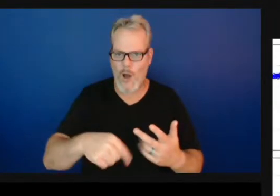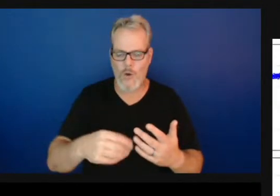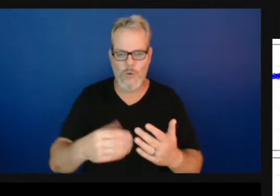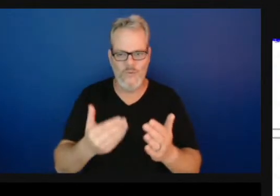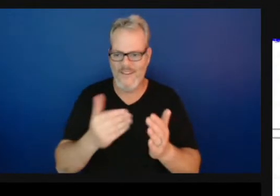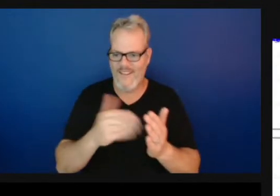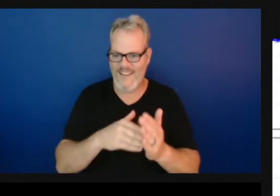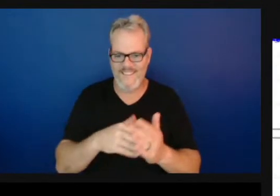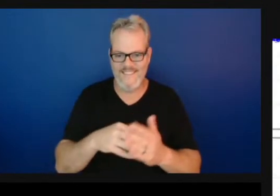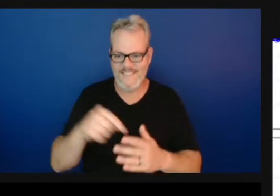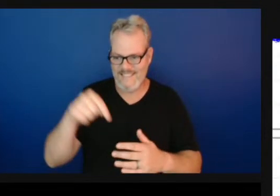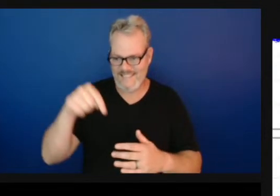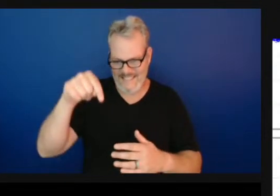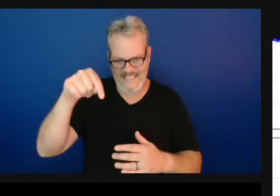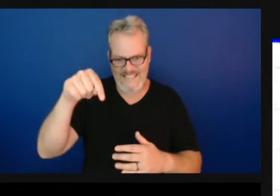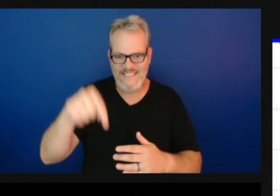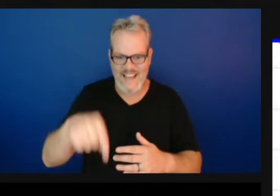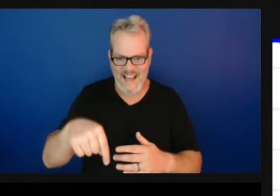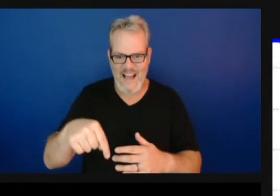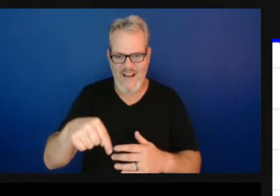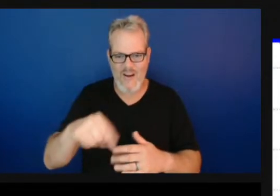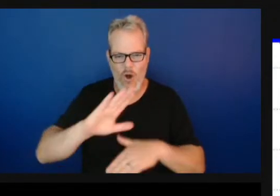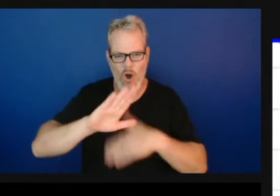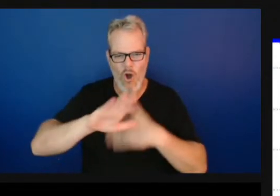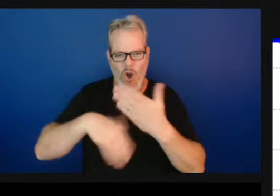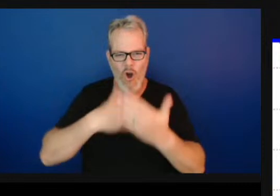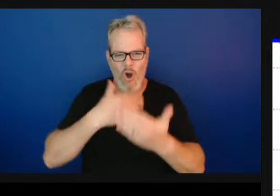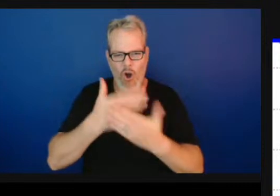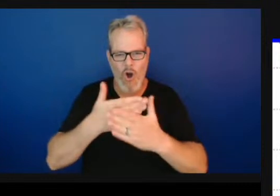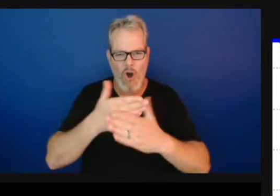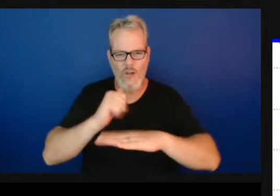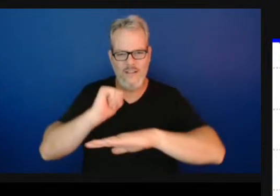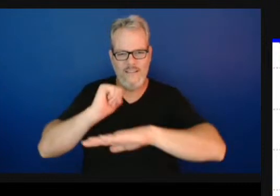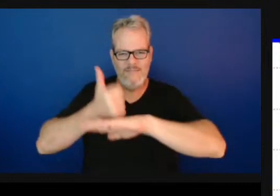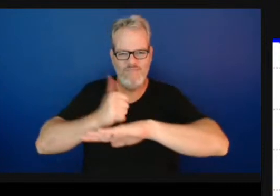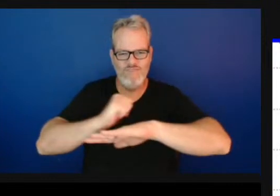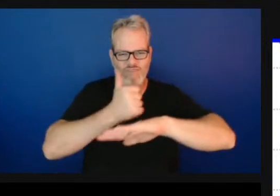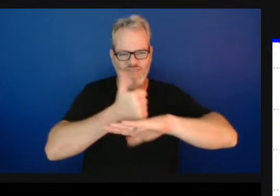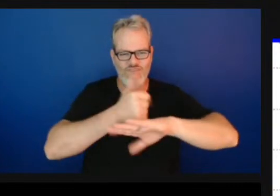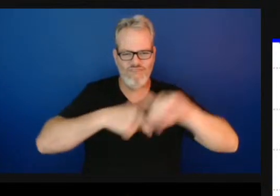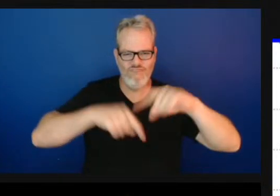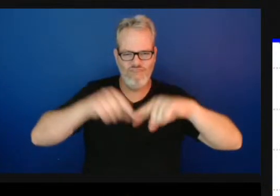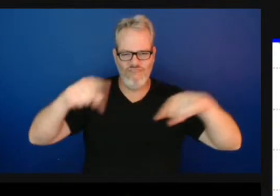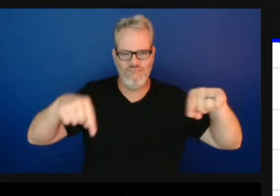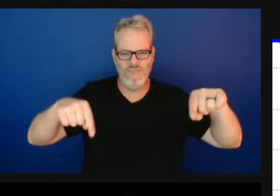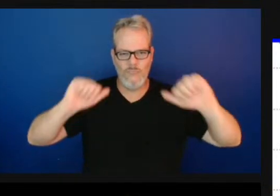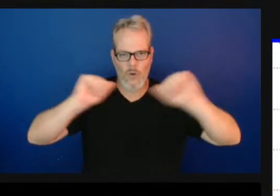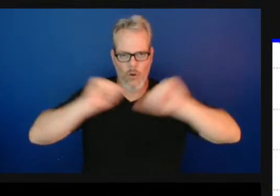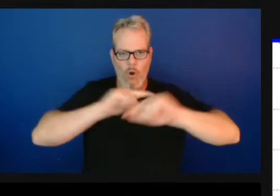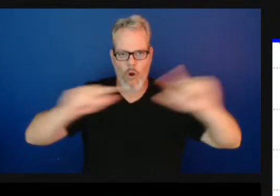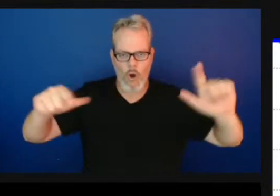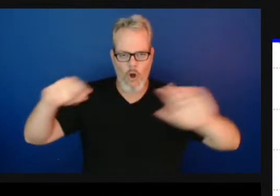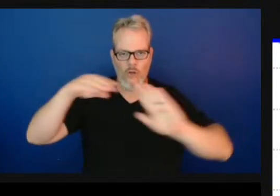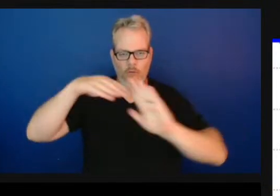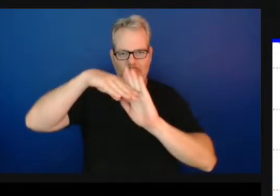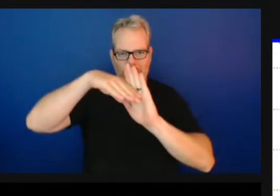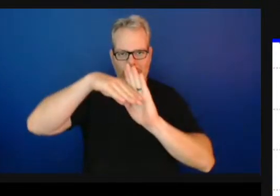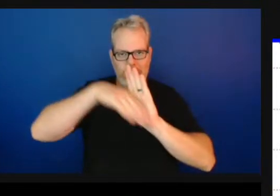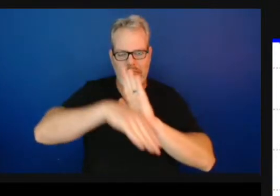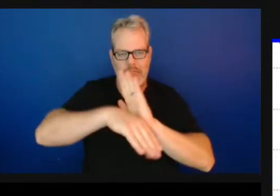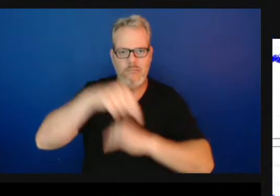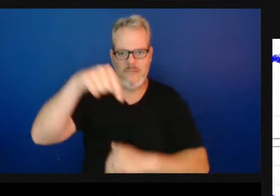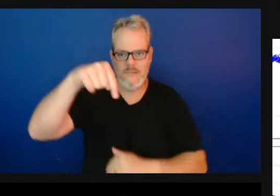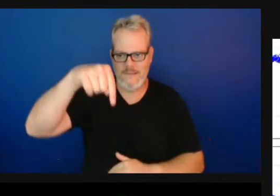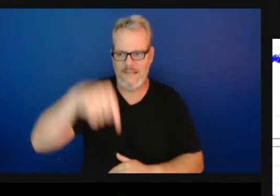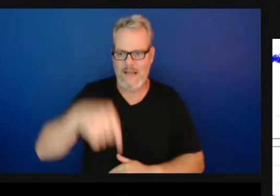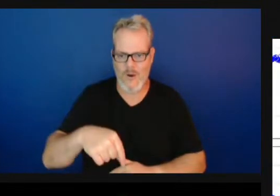might have been more so during the intrusion, whereas the time since then, maybe it's stabilized or maybe slightly coming up. And it's really hard to tell on these 2-year plots because the data is really so squished into